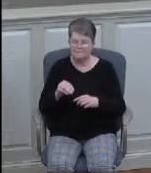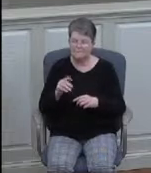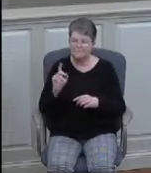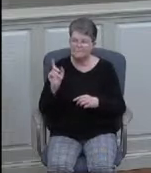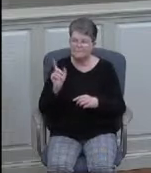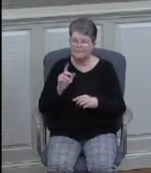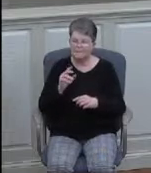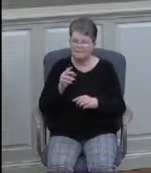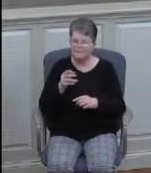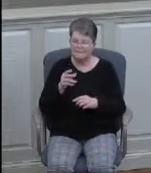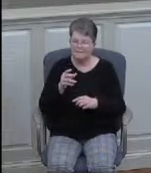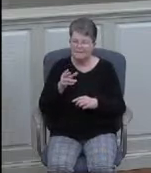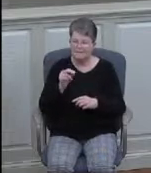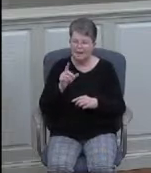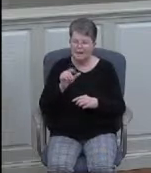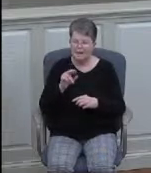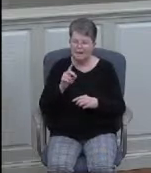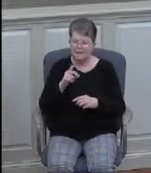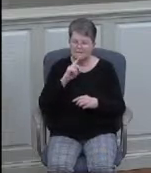resolution